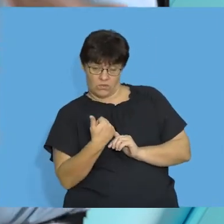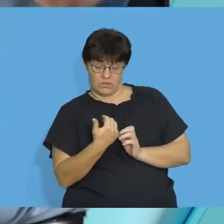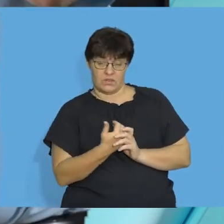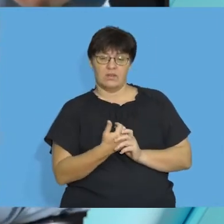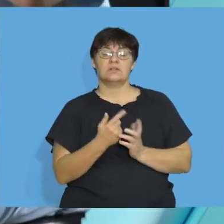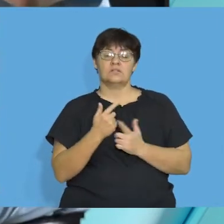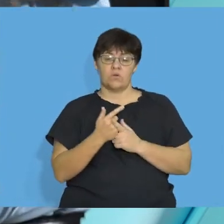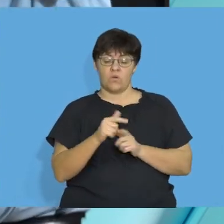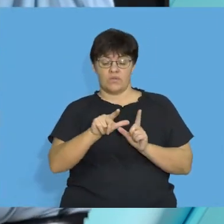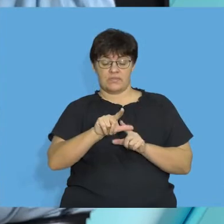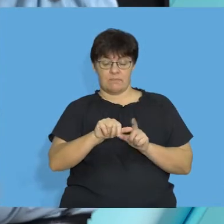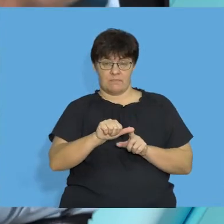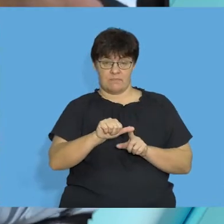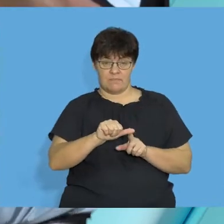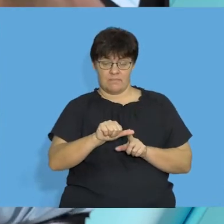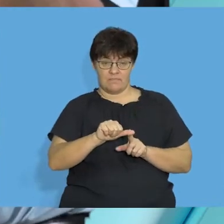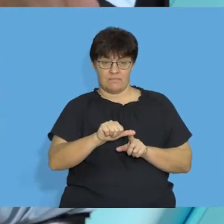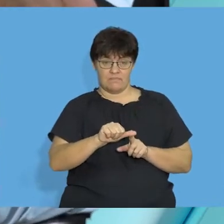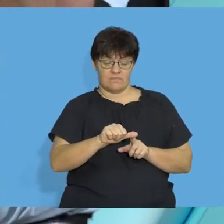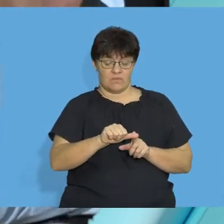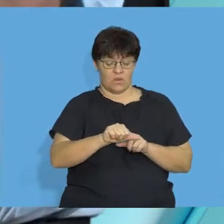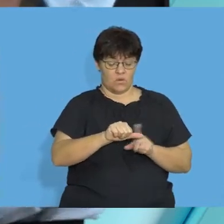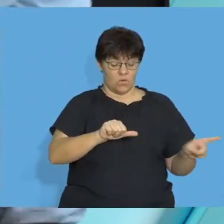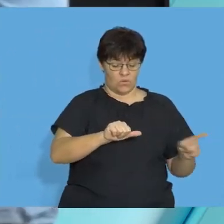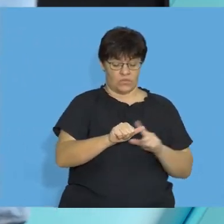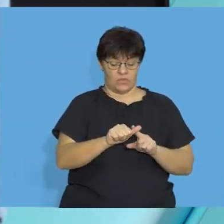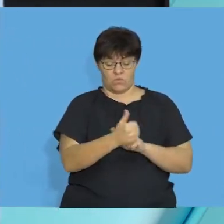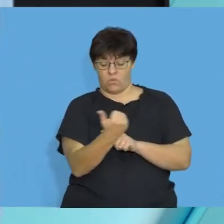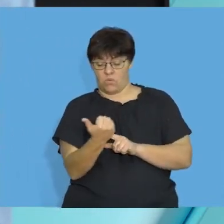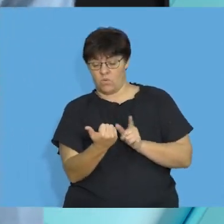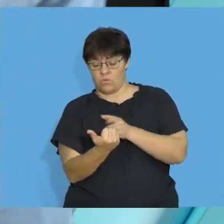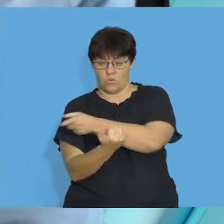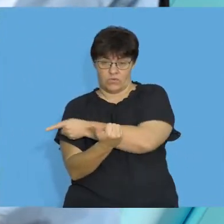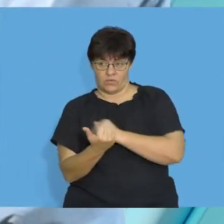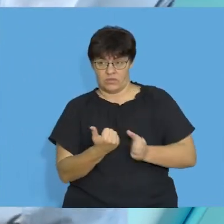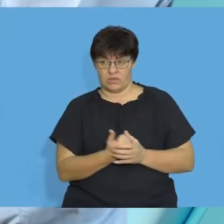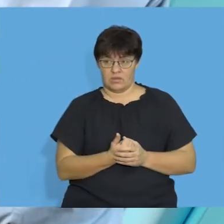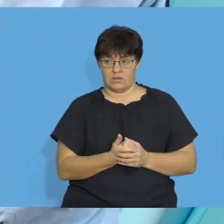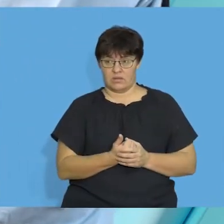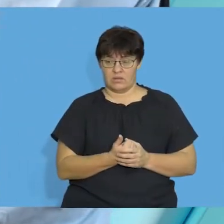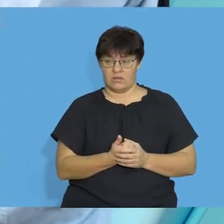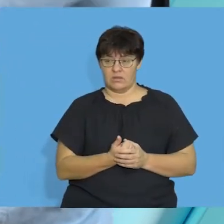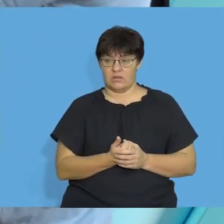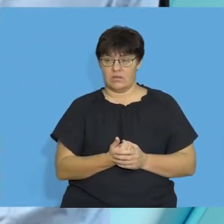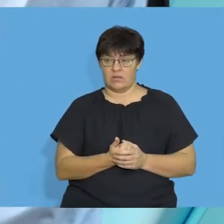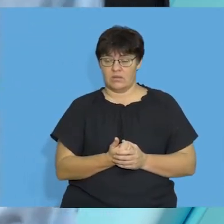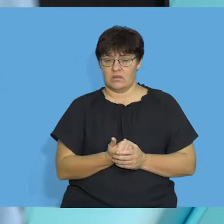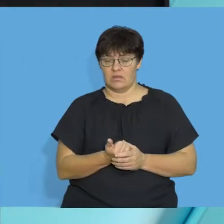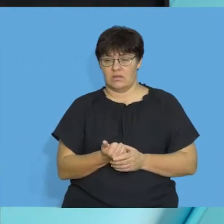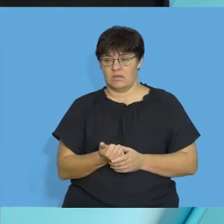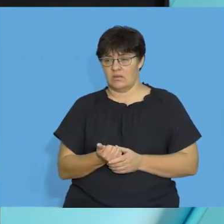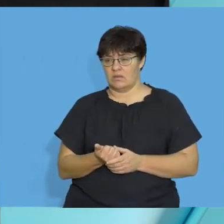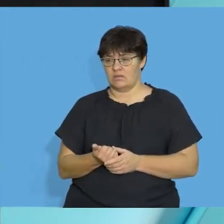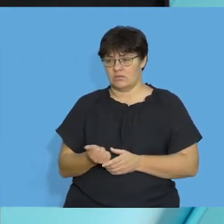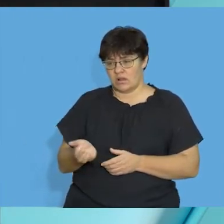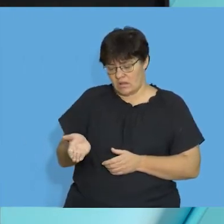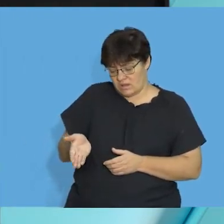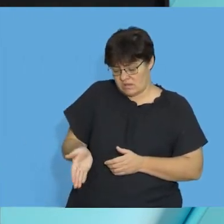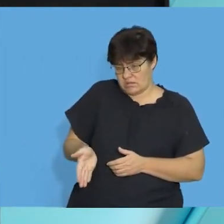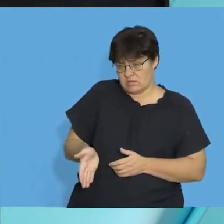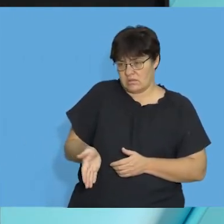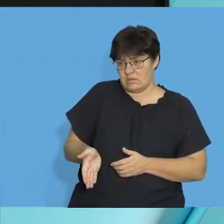and the thumb tells me the direction of the north pole. Now, I know what the direction of the north pole is. It's to this side, and I'm going to